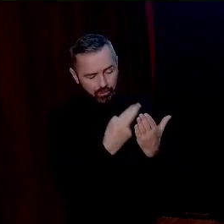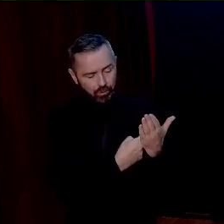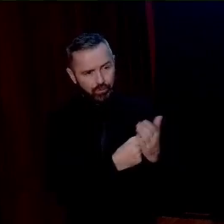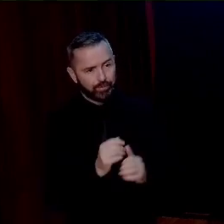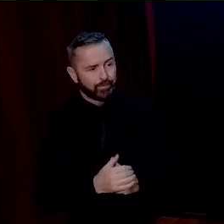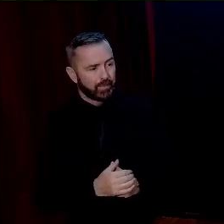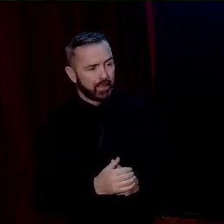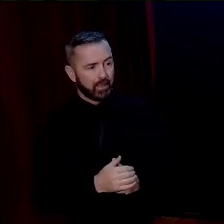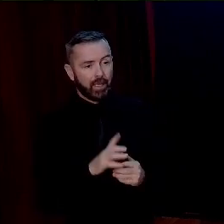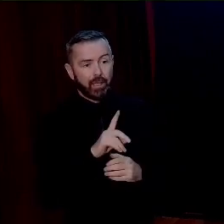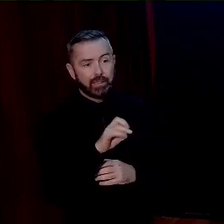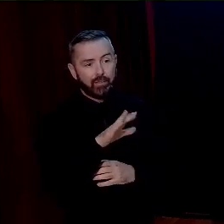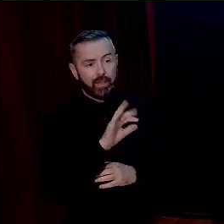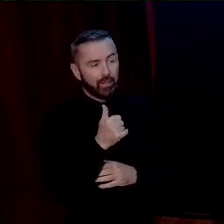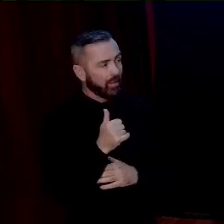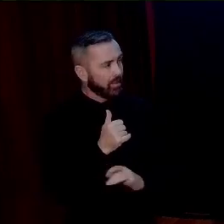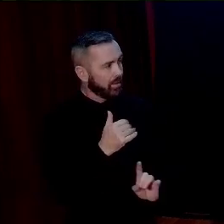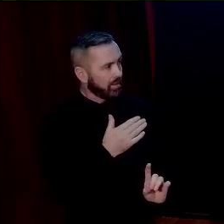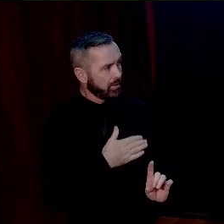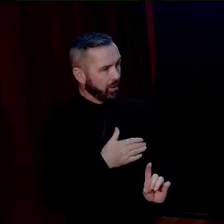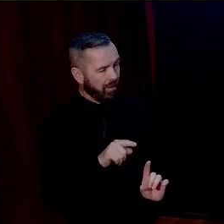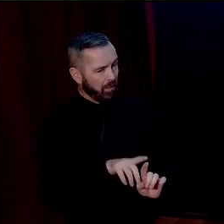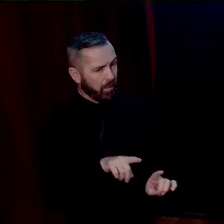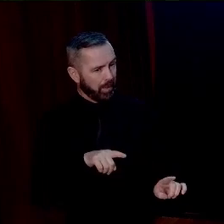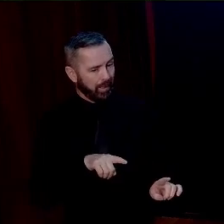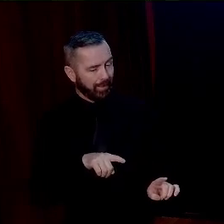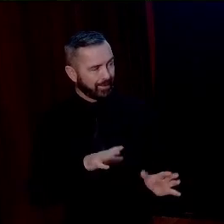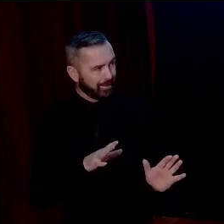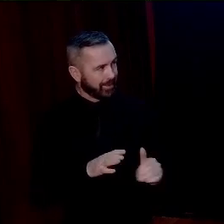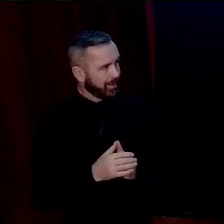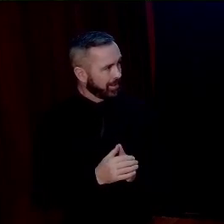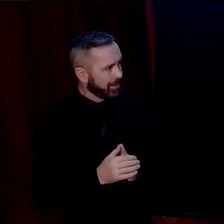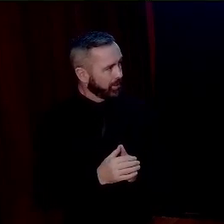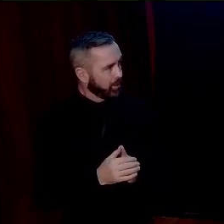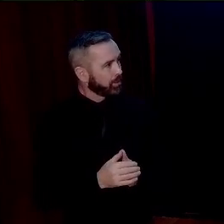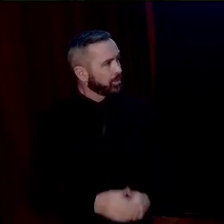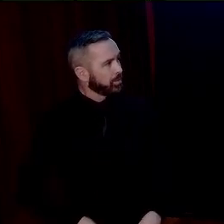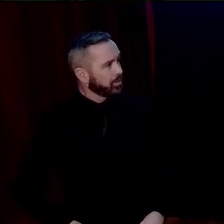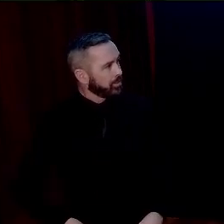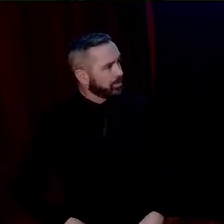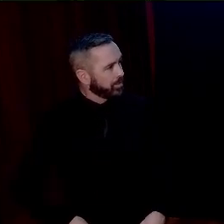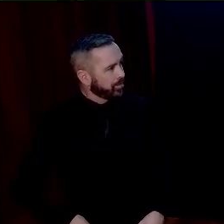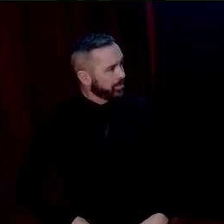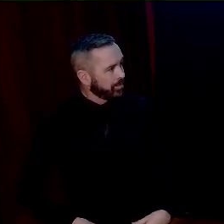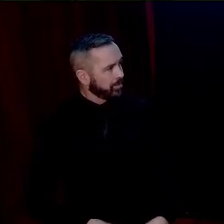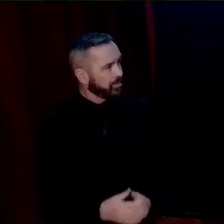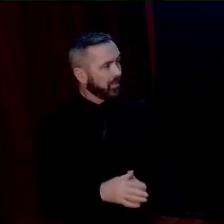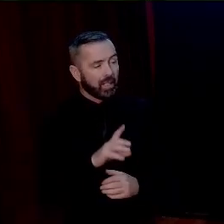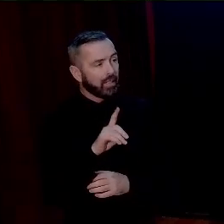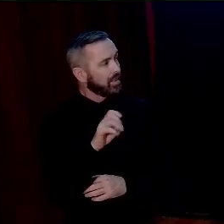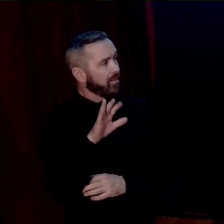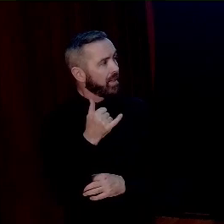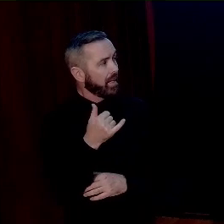Even as De Valera introduced, sorry, I'm running behind on my, there's the Lynn Diaries. Even as De Valera introduced a